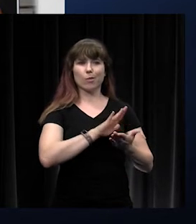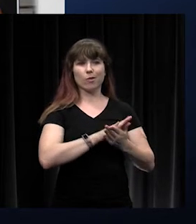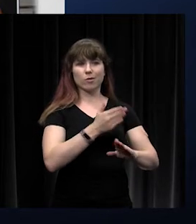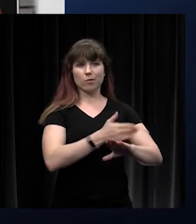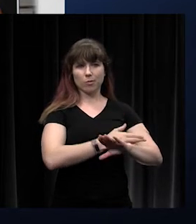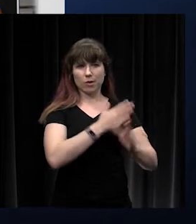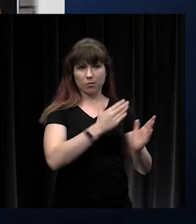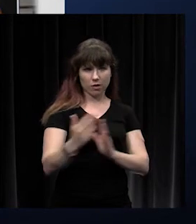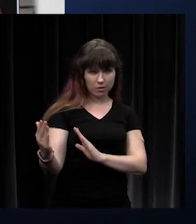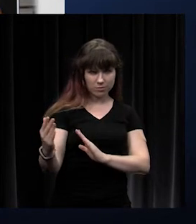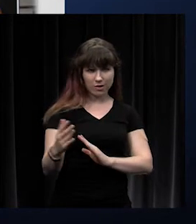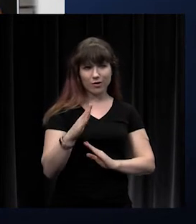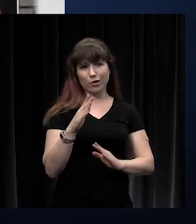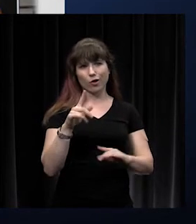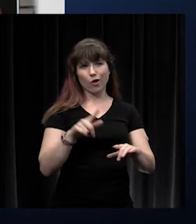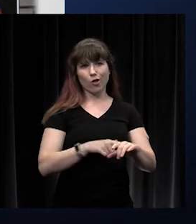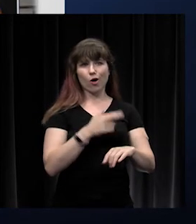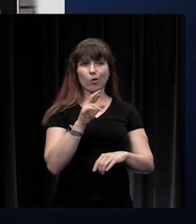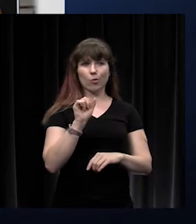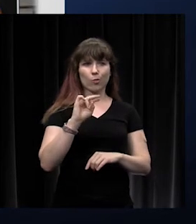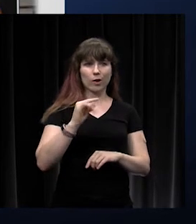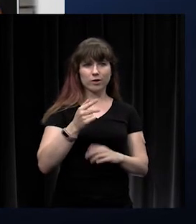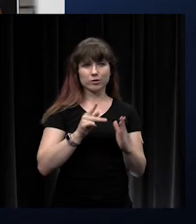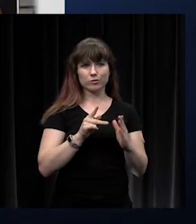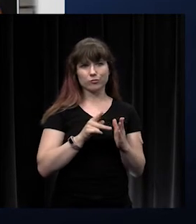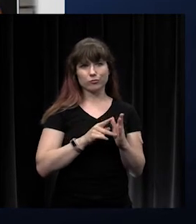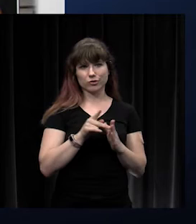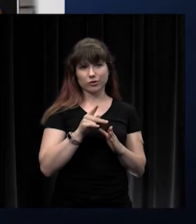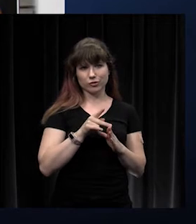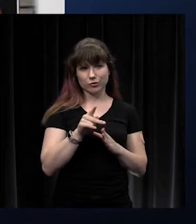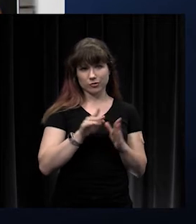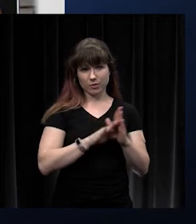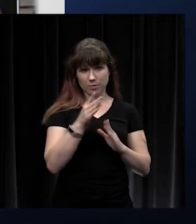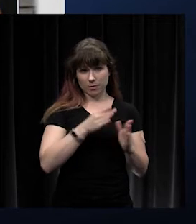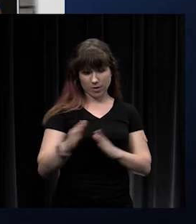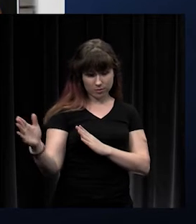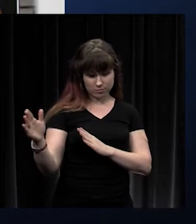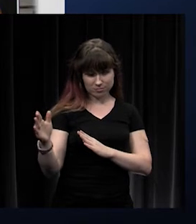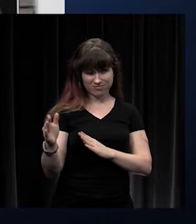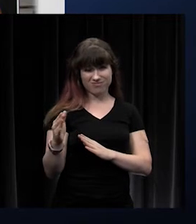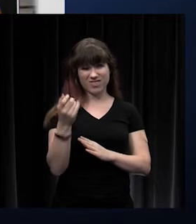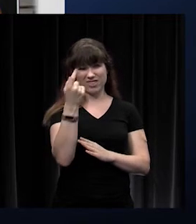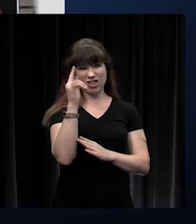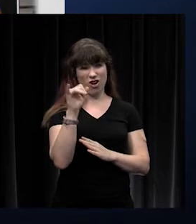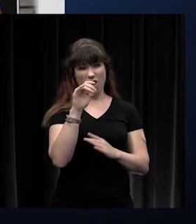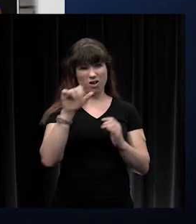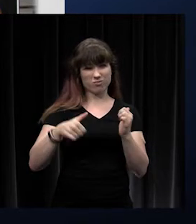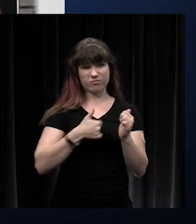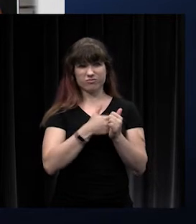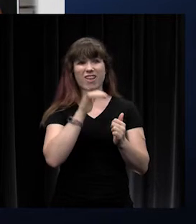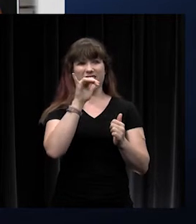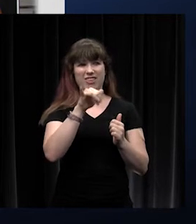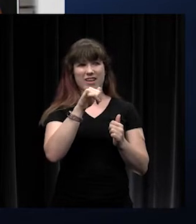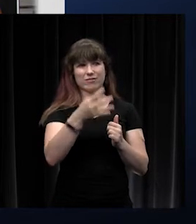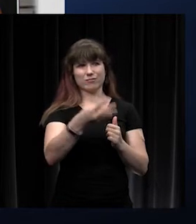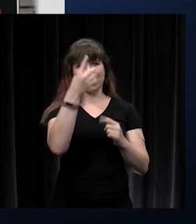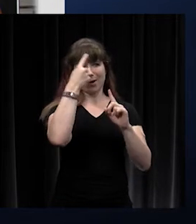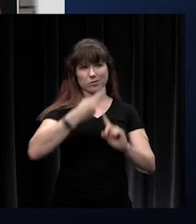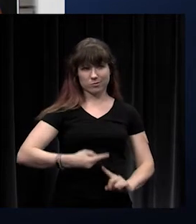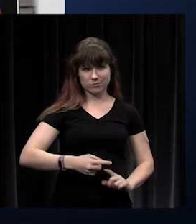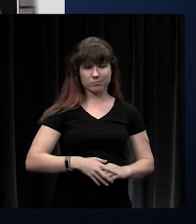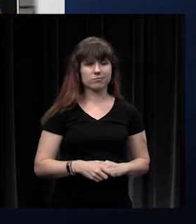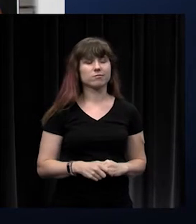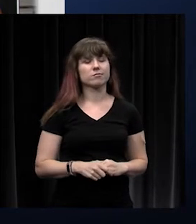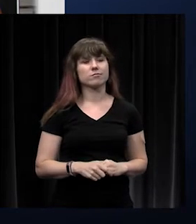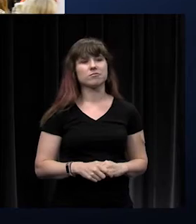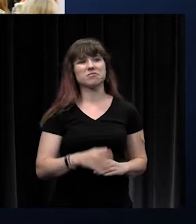their long-range professional development plans based on these four ideas and based on their school data. So it was really fun, and we have some pictures there